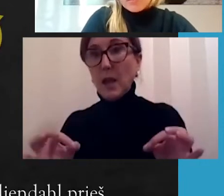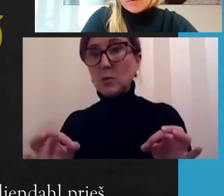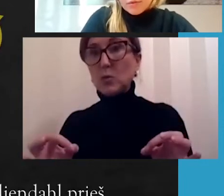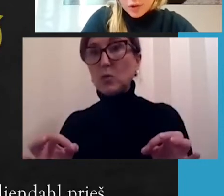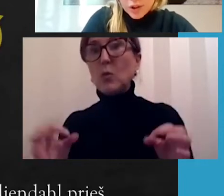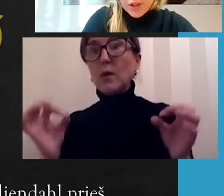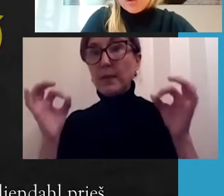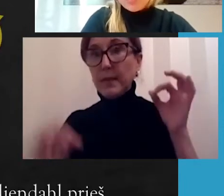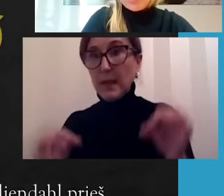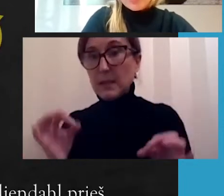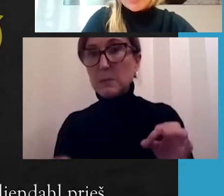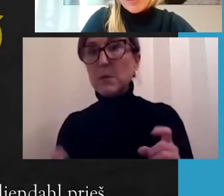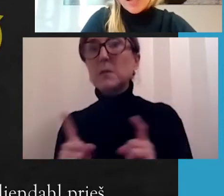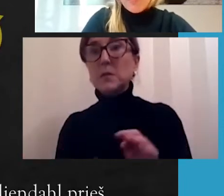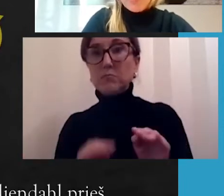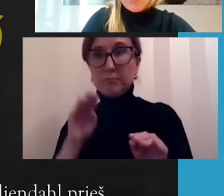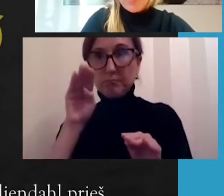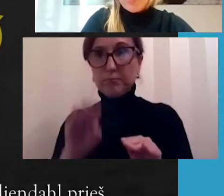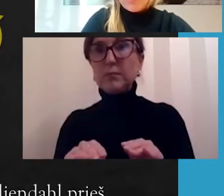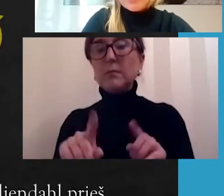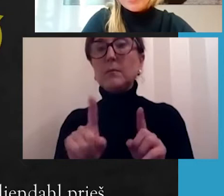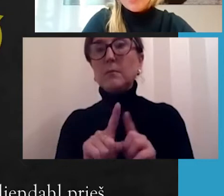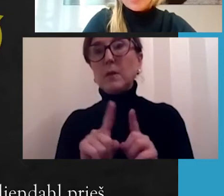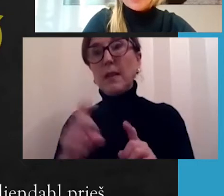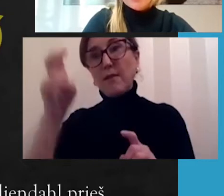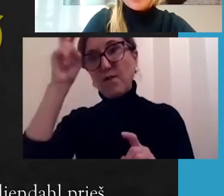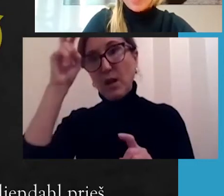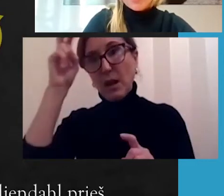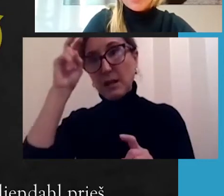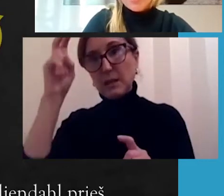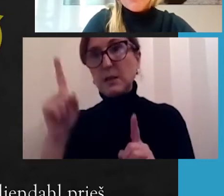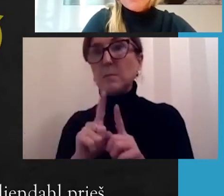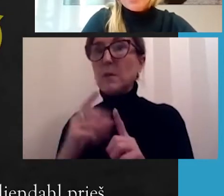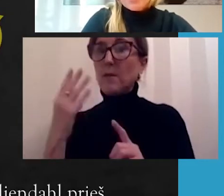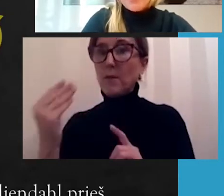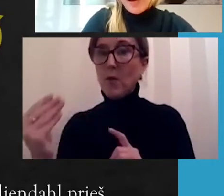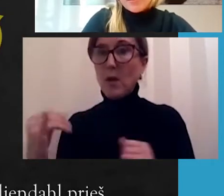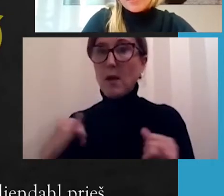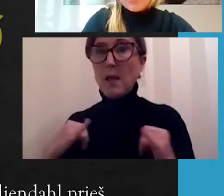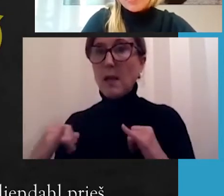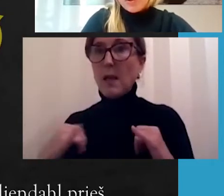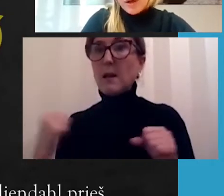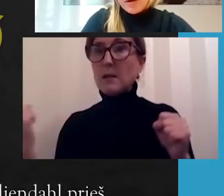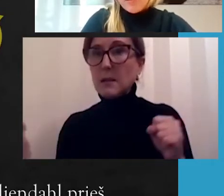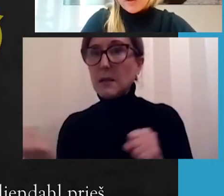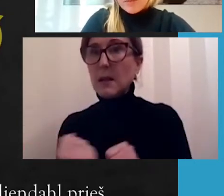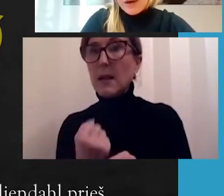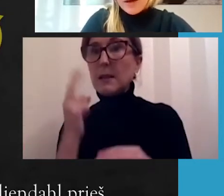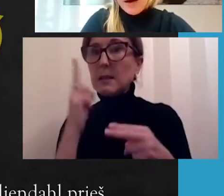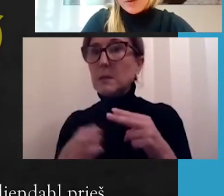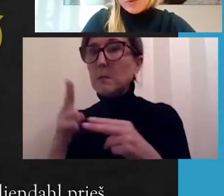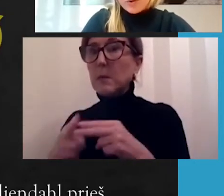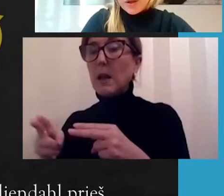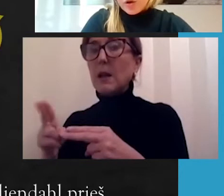The Court of the Human Rights made a step which limited